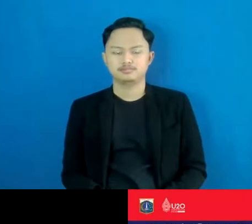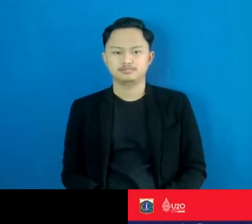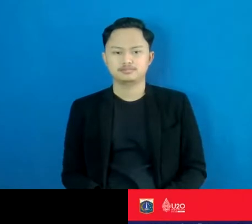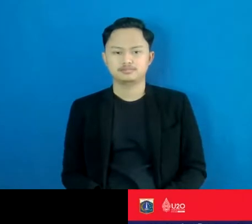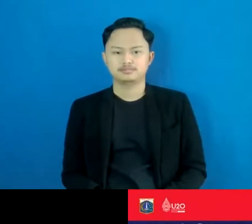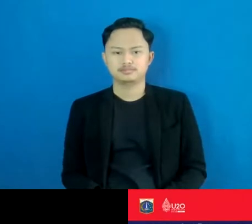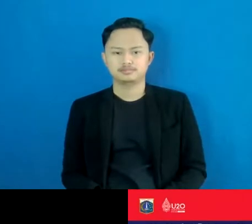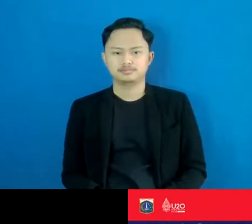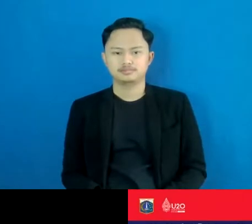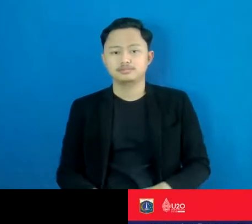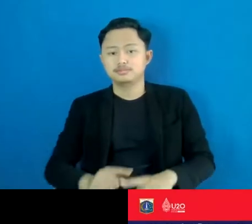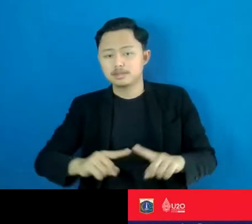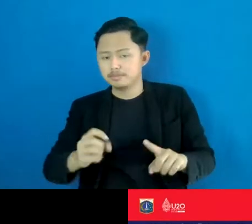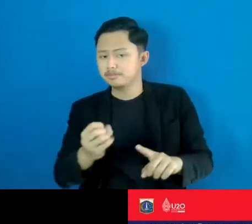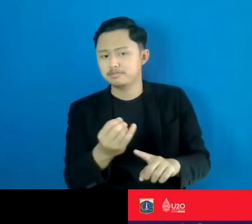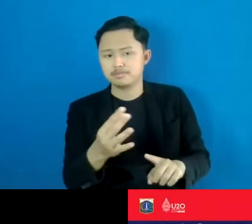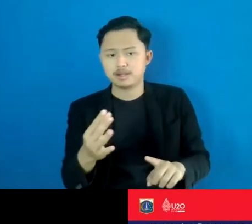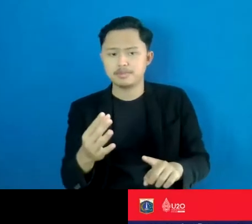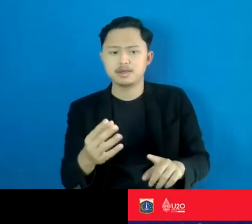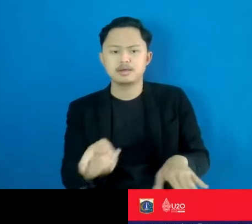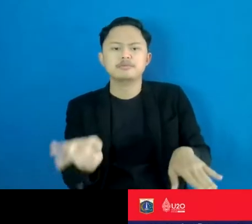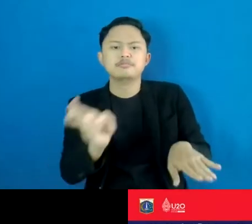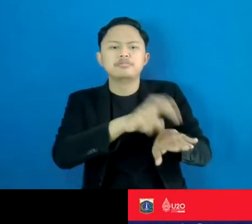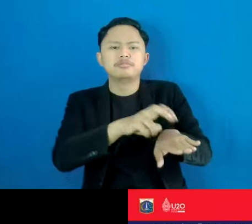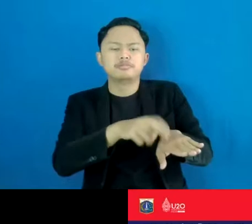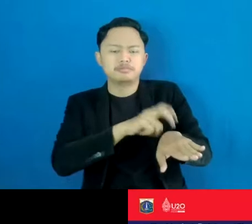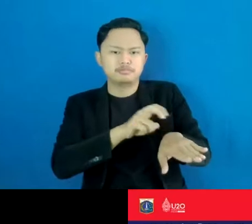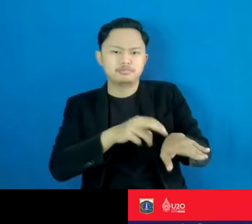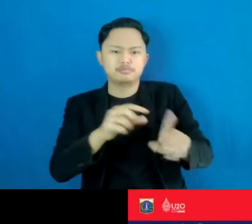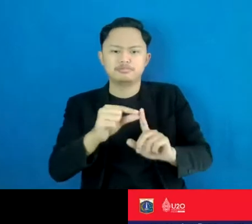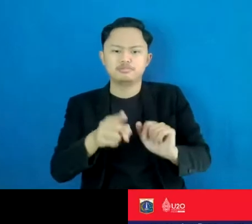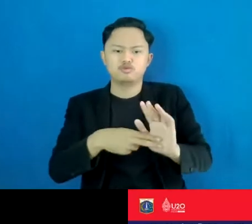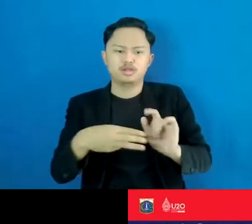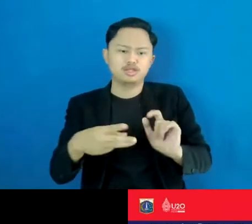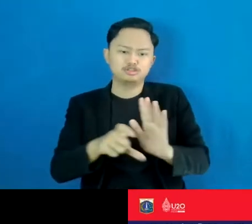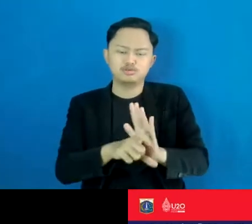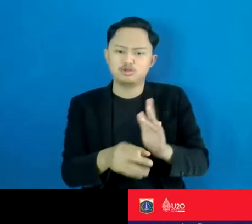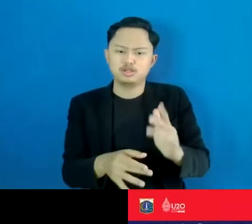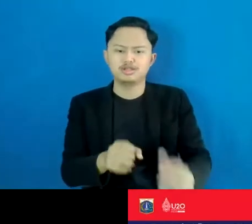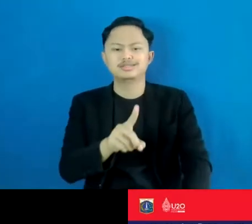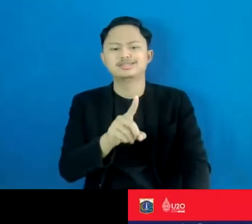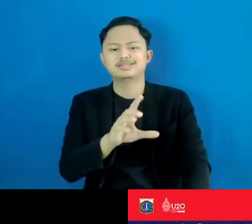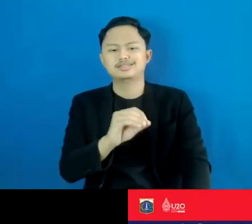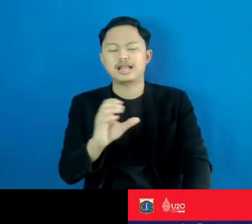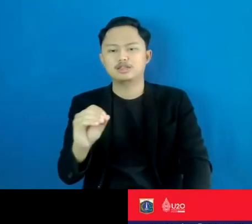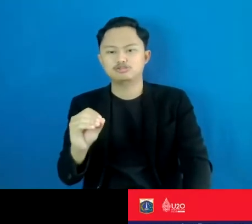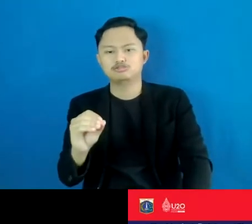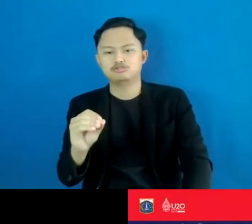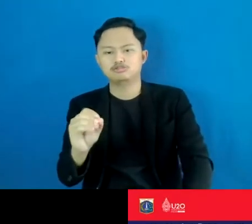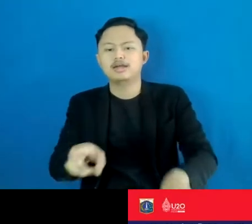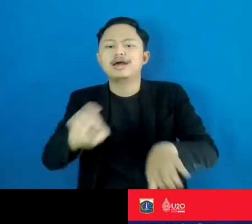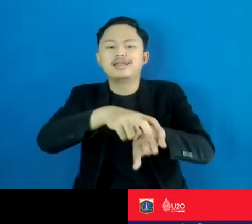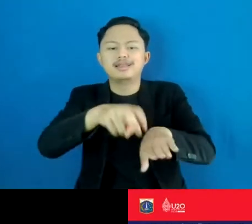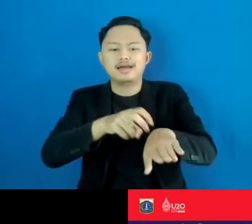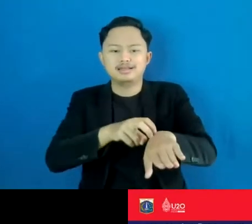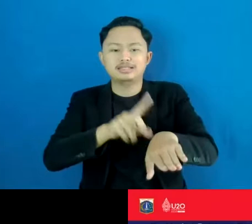But the passenger load in Pune city is almost touching upon 100 passengers in a bus. 100 passengers